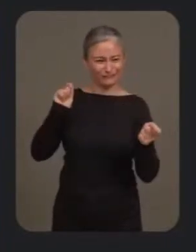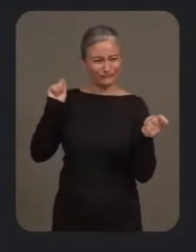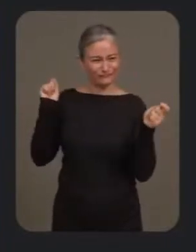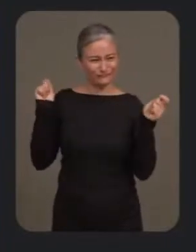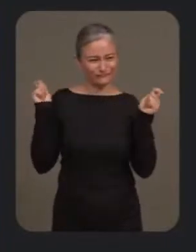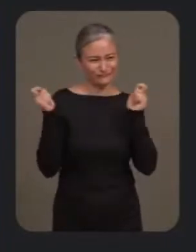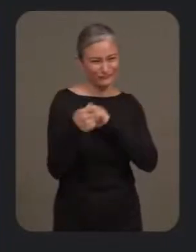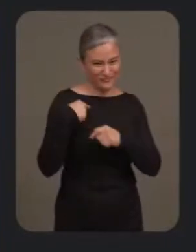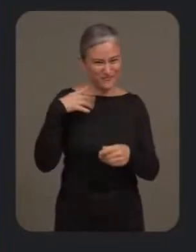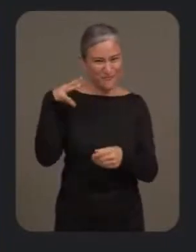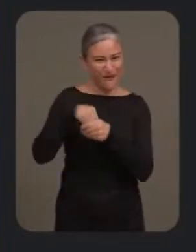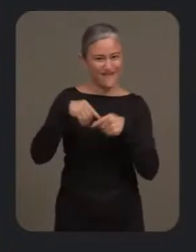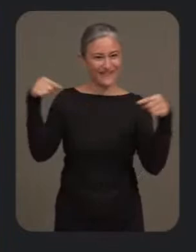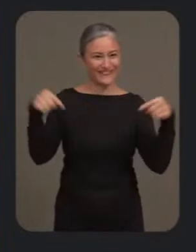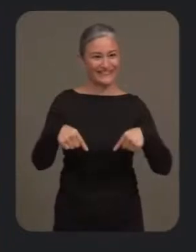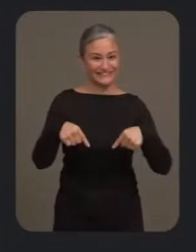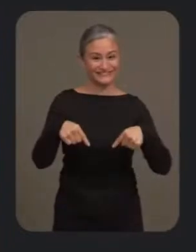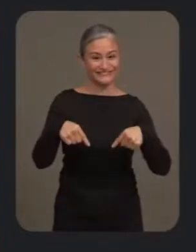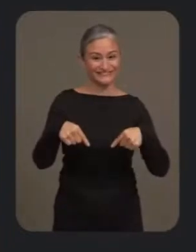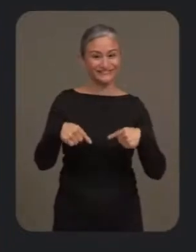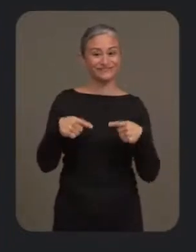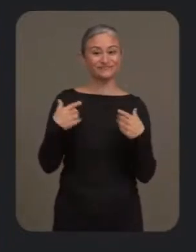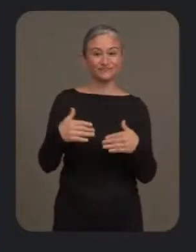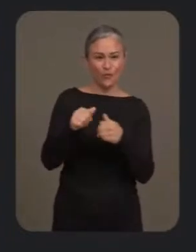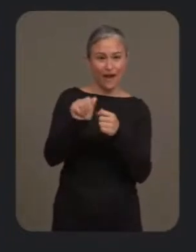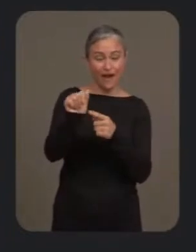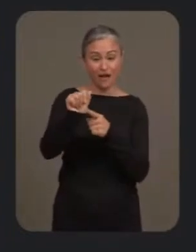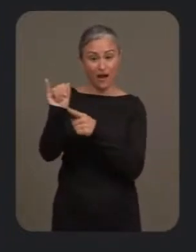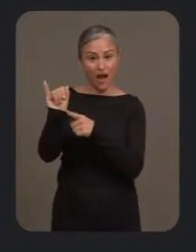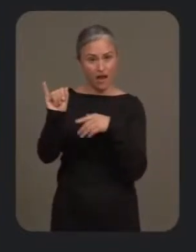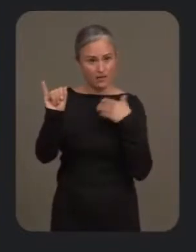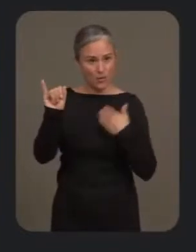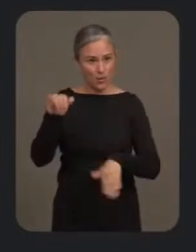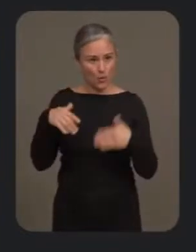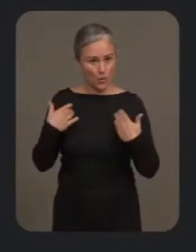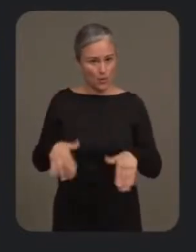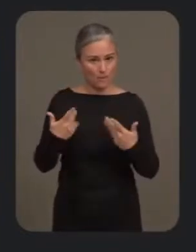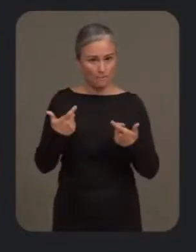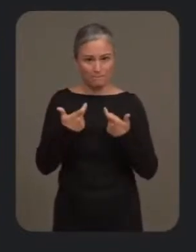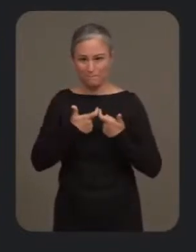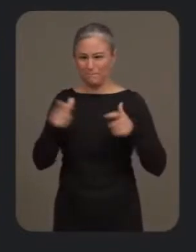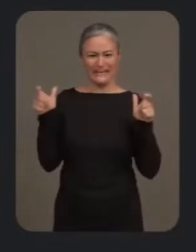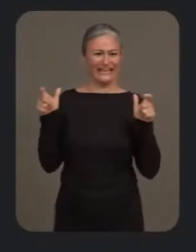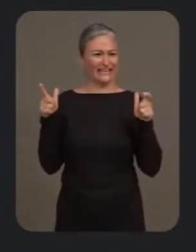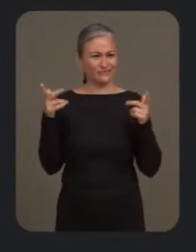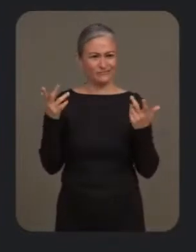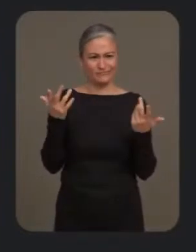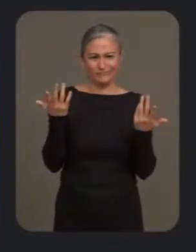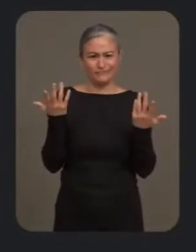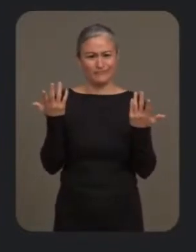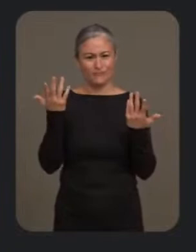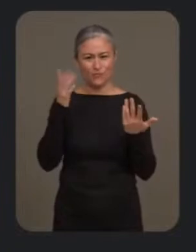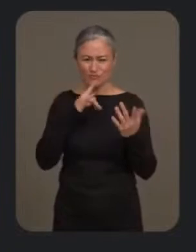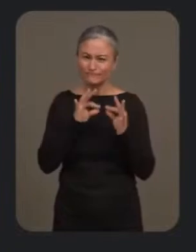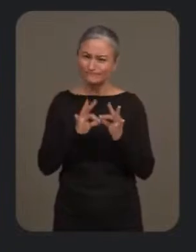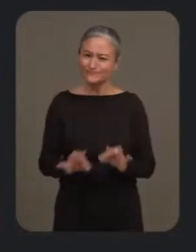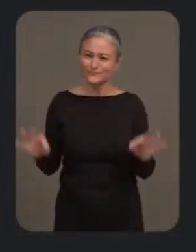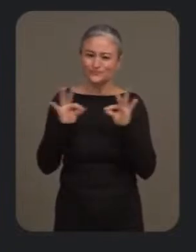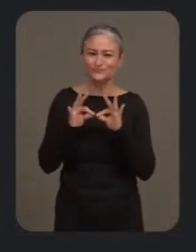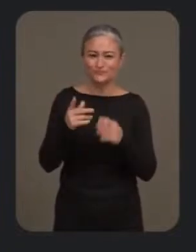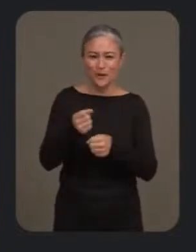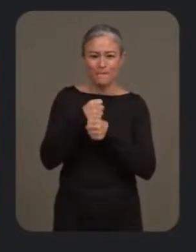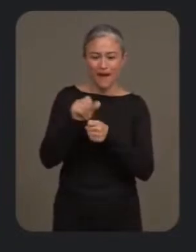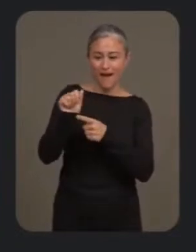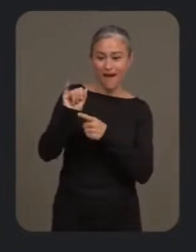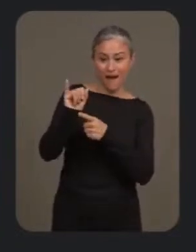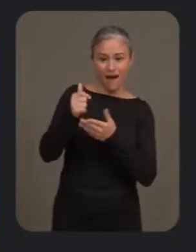of. The shift with AI is as big as they come, and that's why it's so important that we make AI helpful